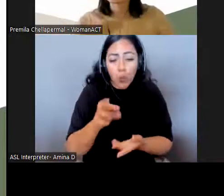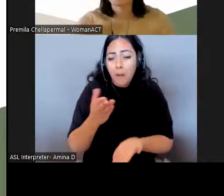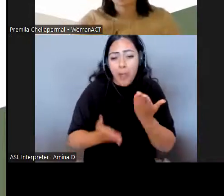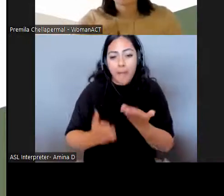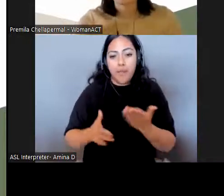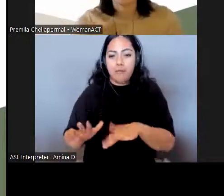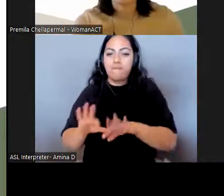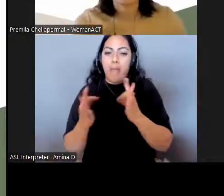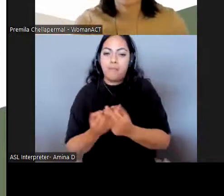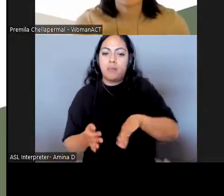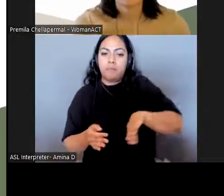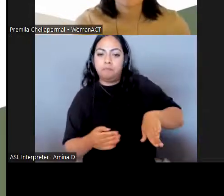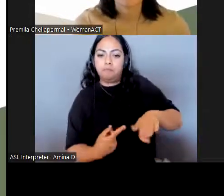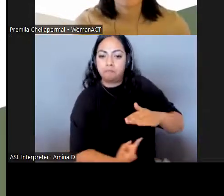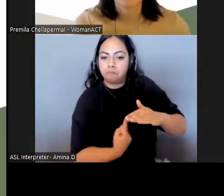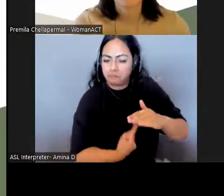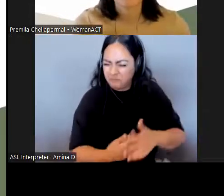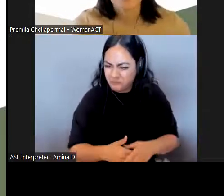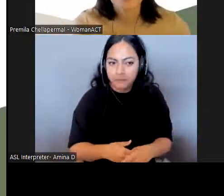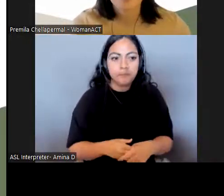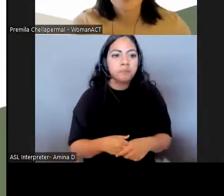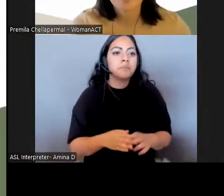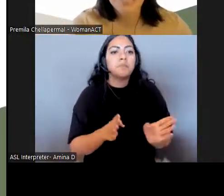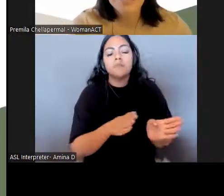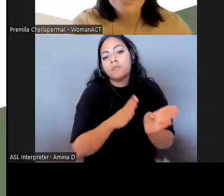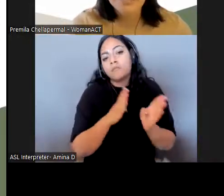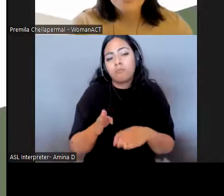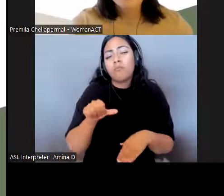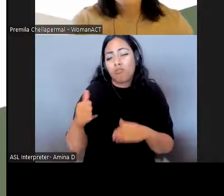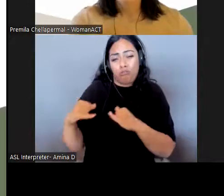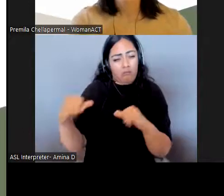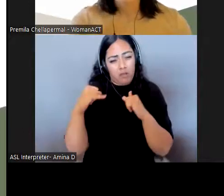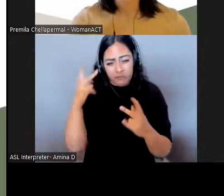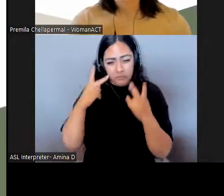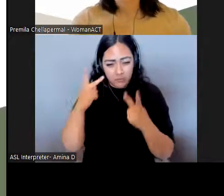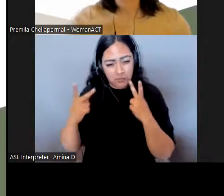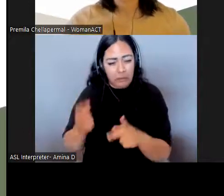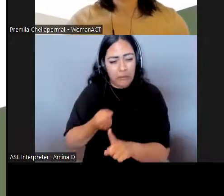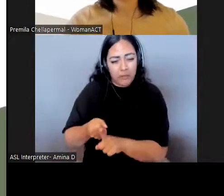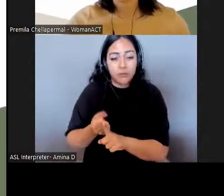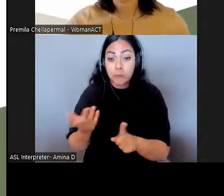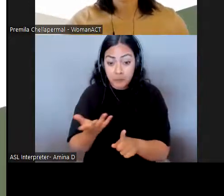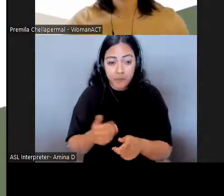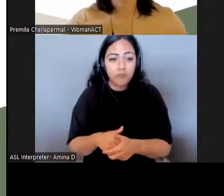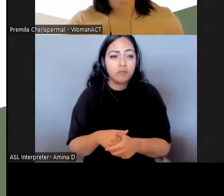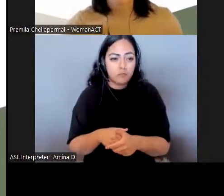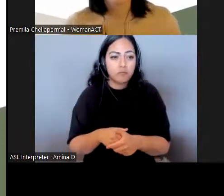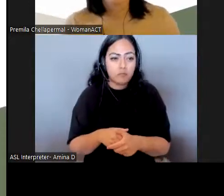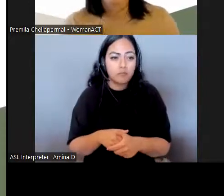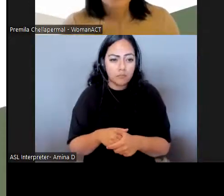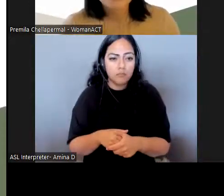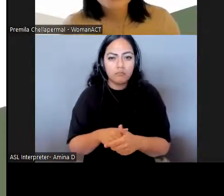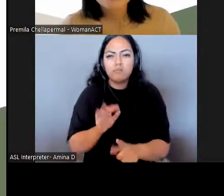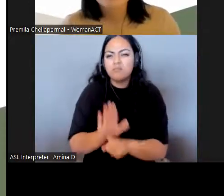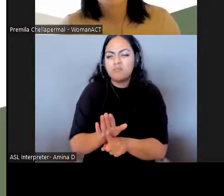Loss of freedom was mentioned as another common impact. So this would be loss of decision-making around